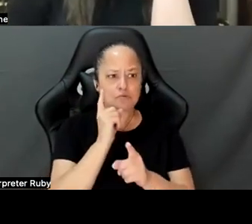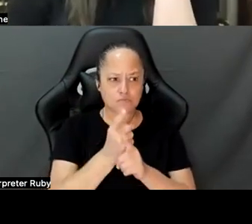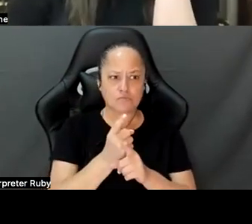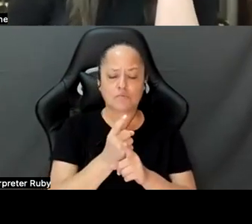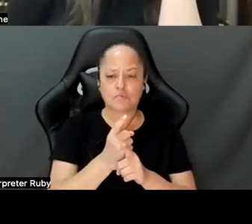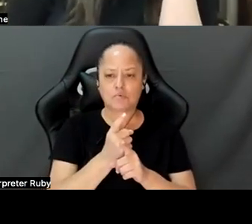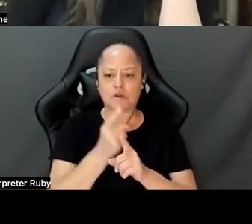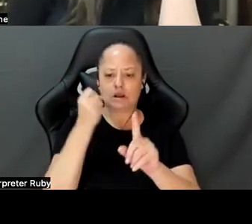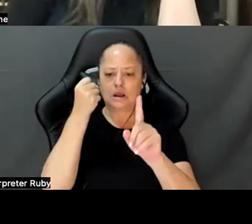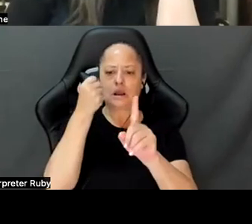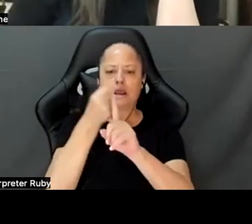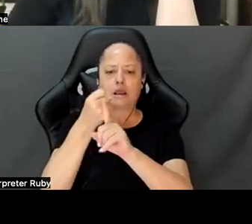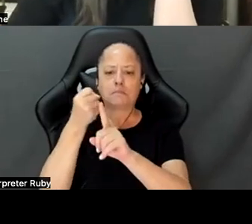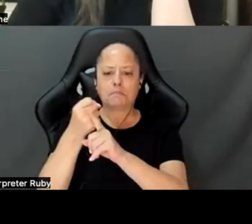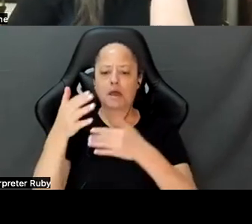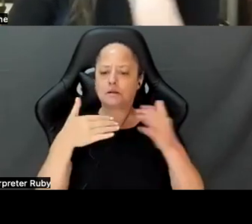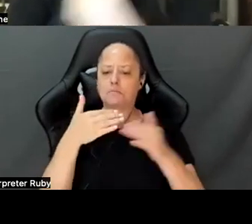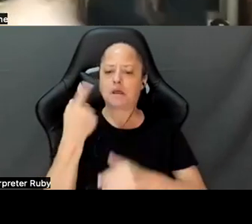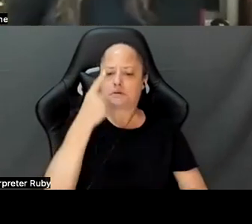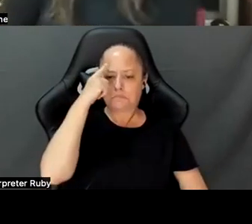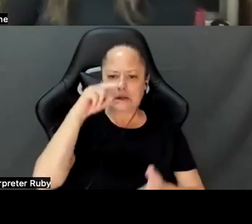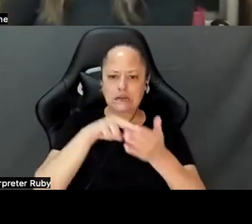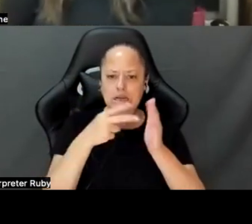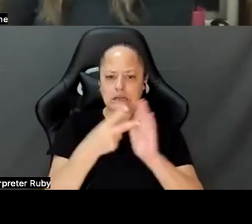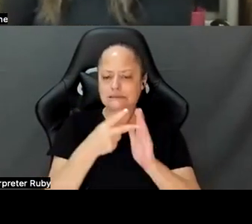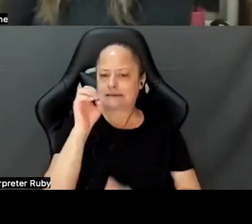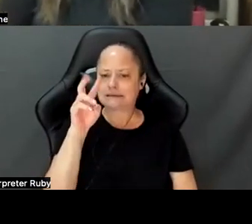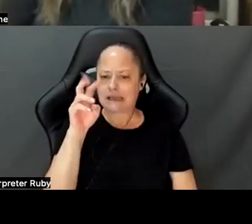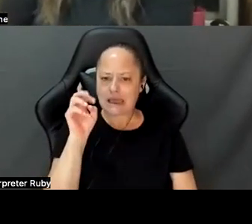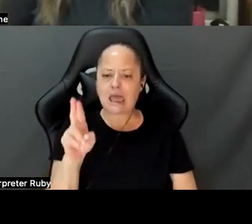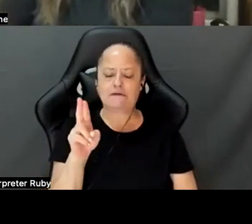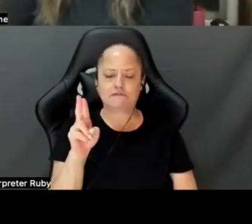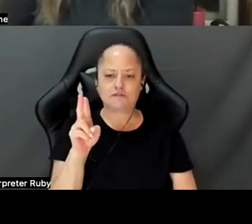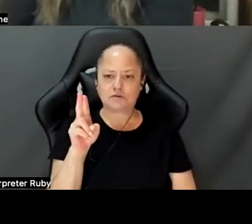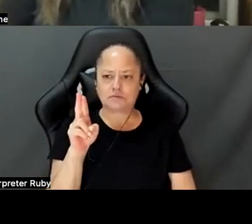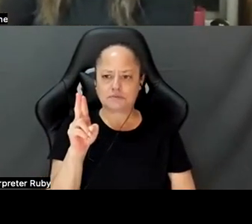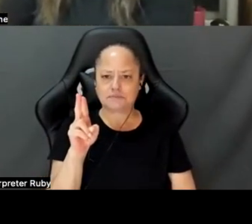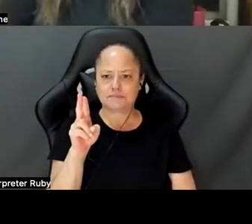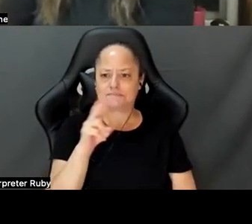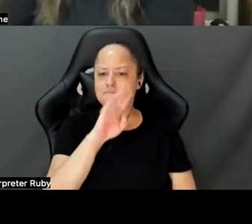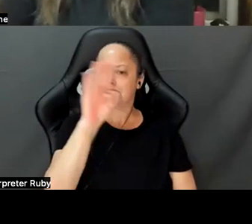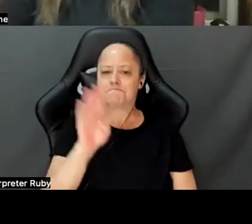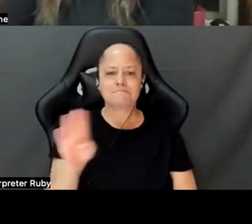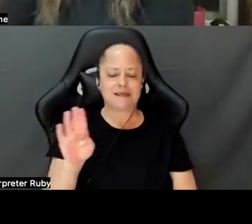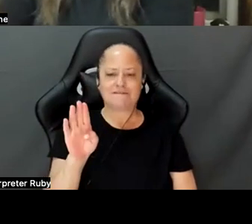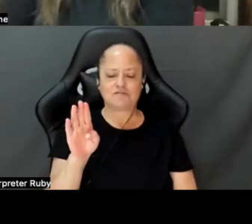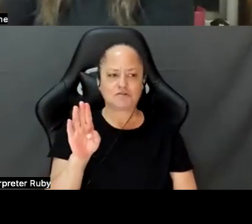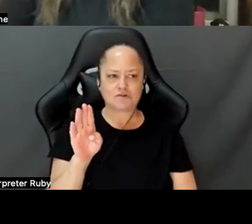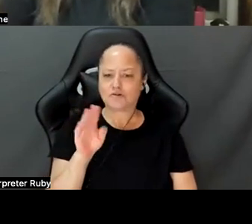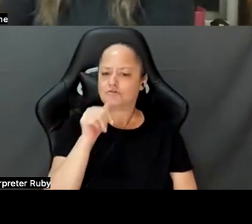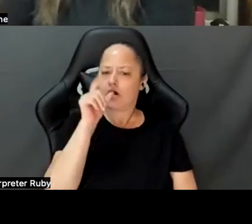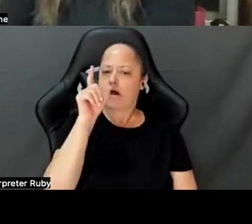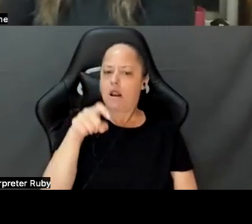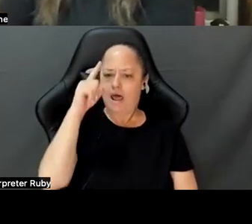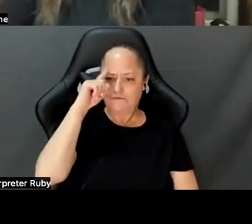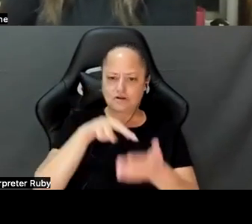it's the impact. It doesn't matter what someone's intention is ever, because it never does. It's this, you don't have to intend